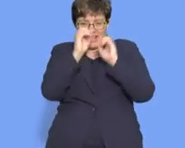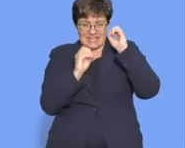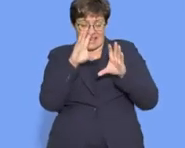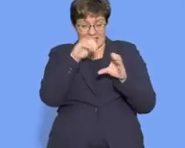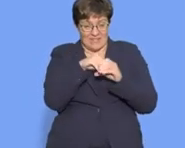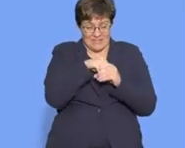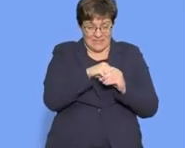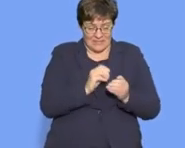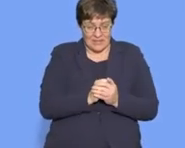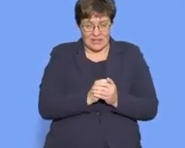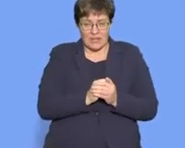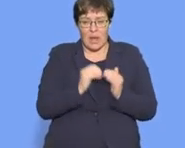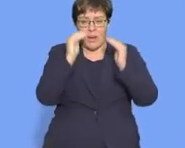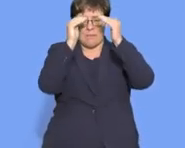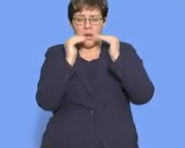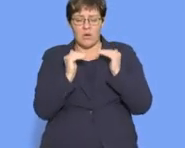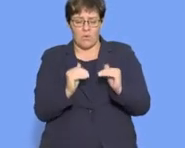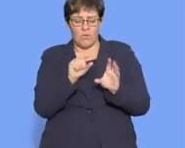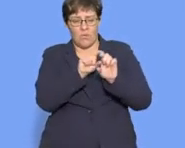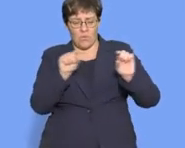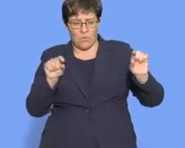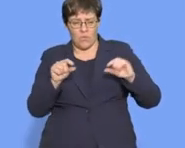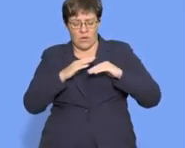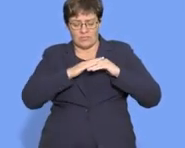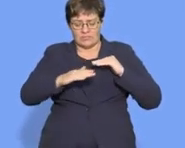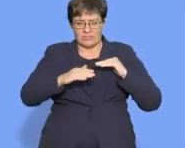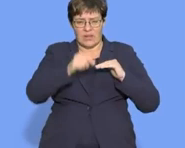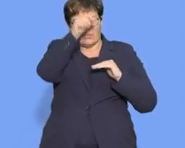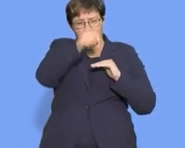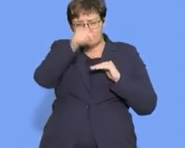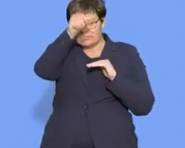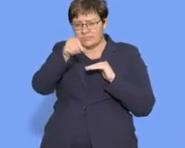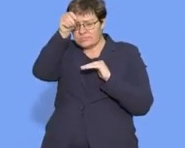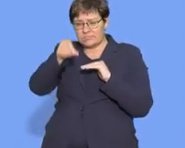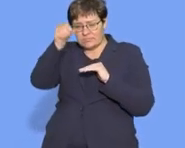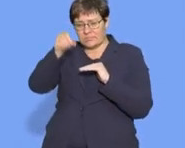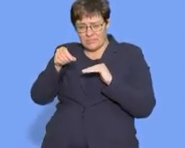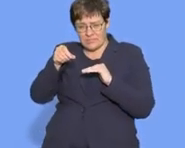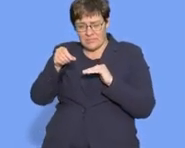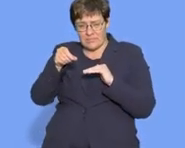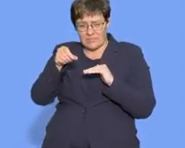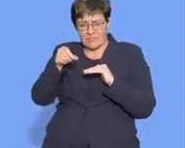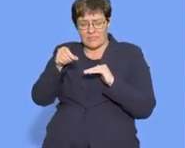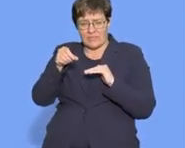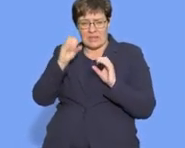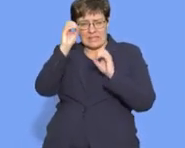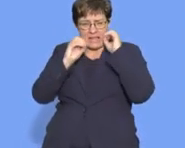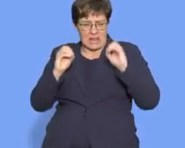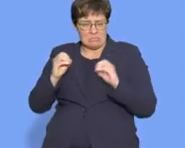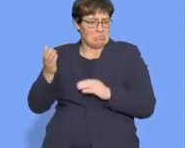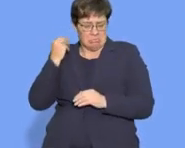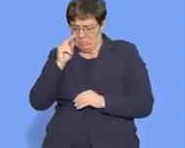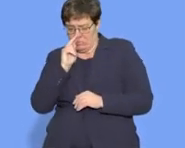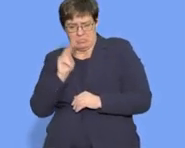Then below that is a layer of flattened elongated cells, which we haven't come across before. Those